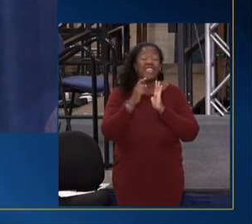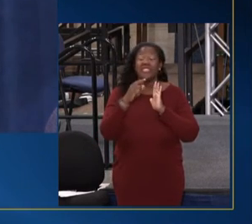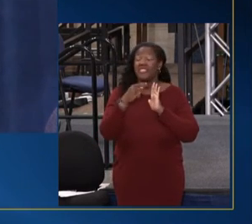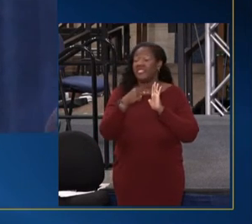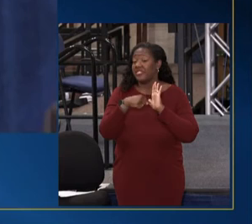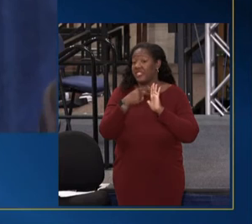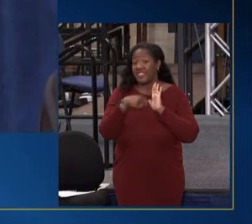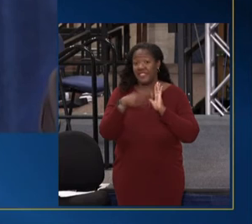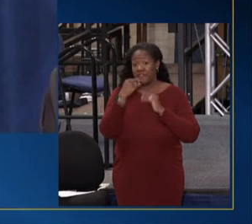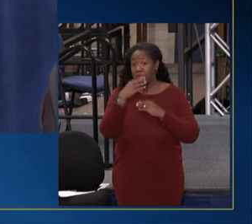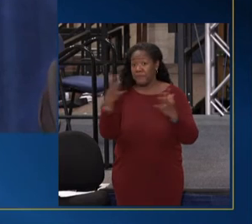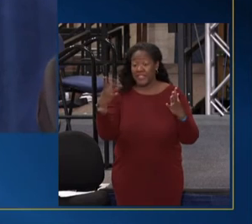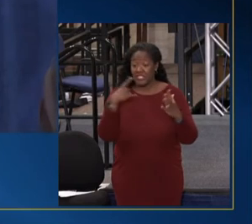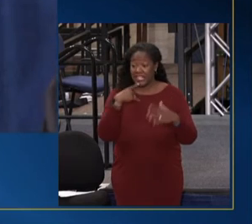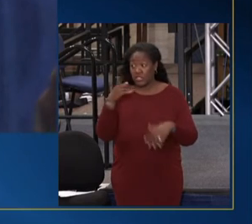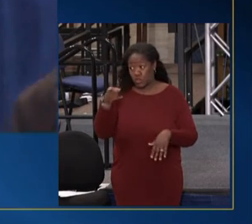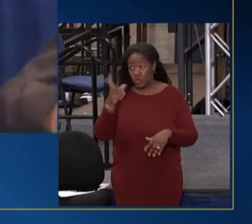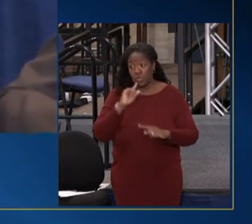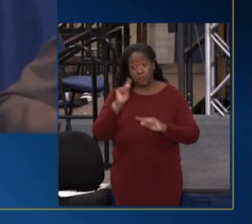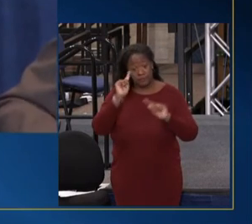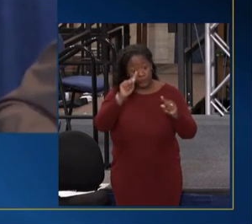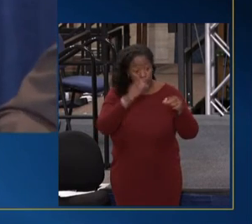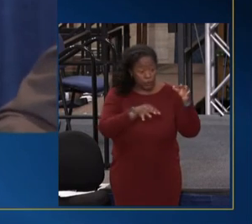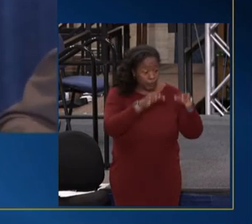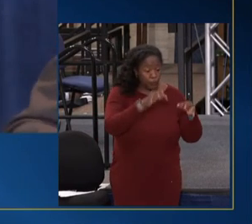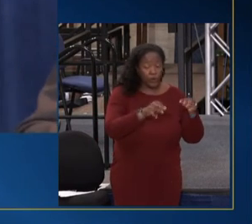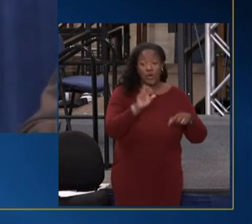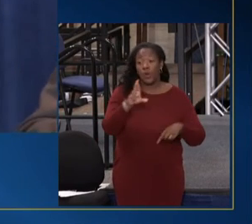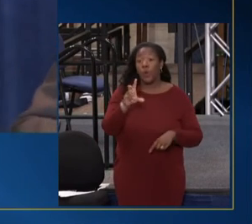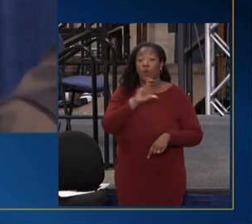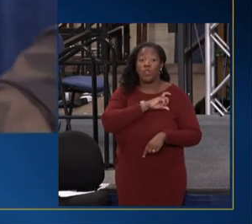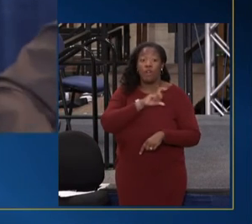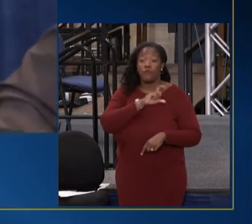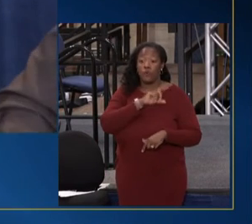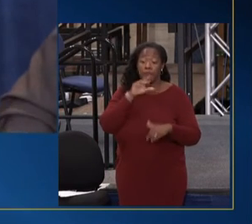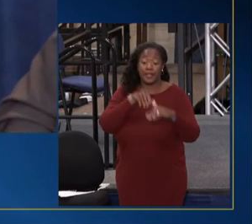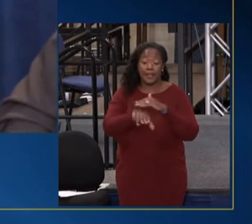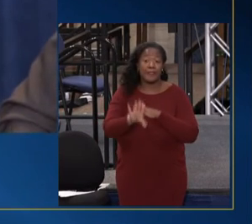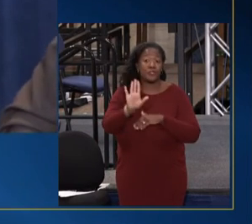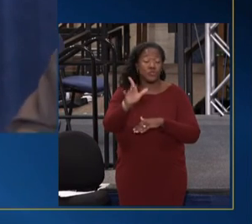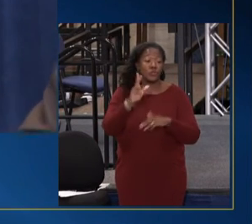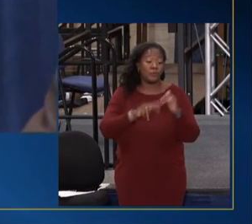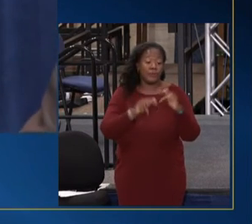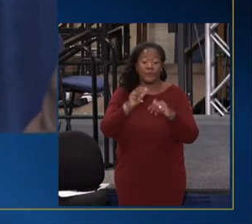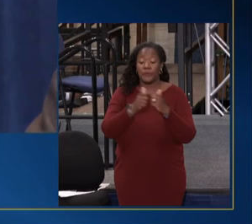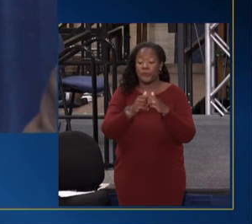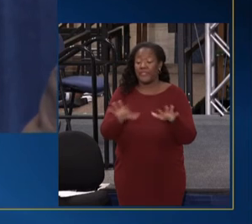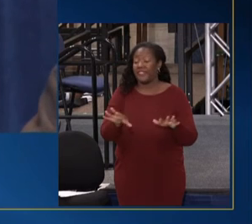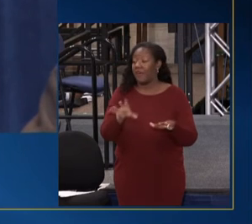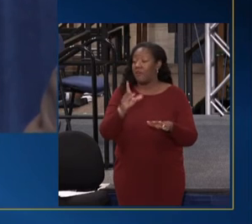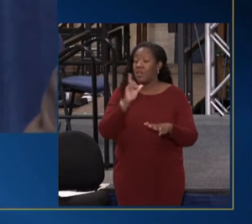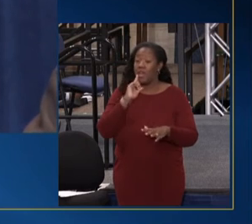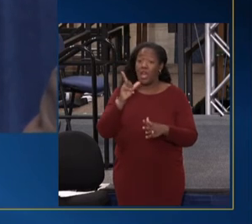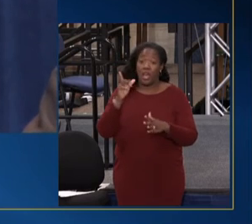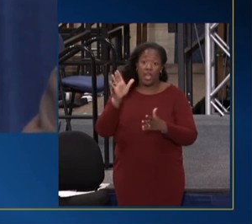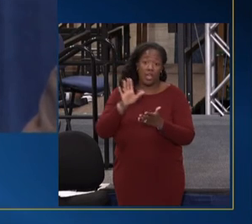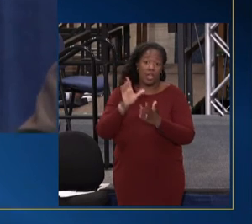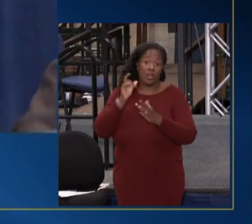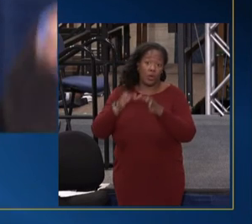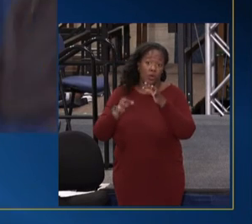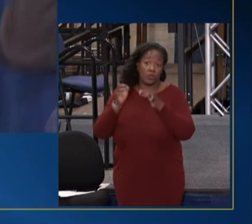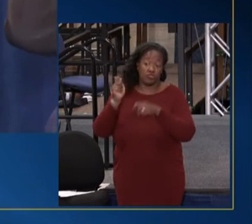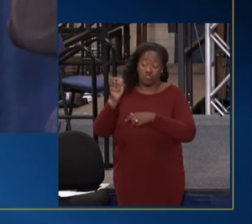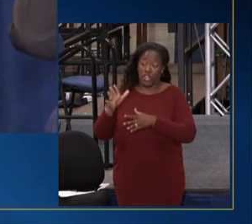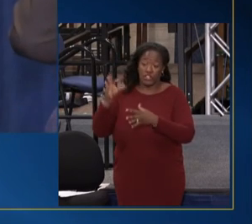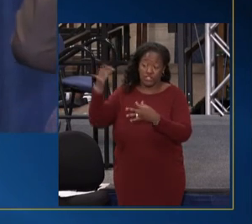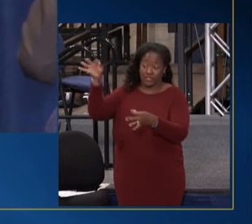that as you might be facing subpoenas or even just law enforcement coming into your building without a subpoena, that you're not required to hand over that